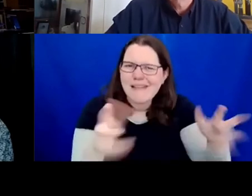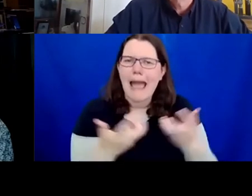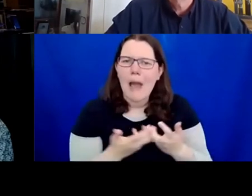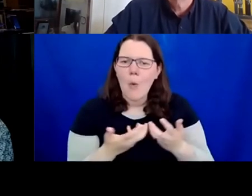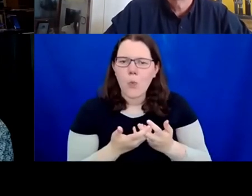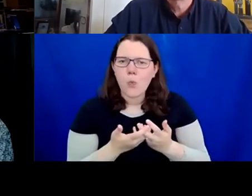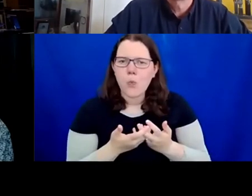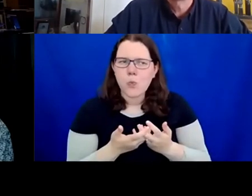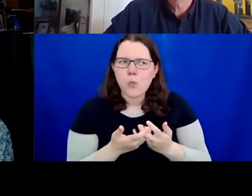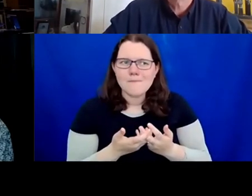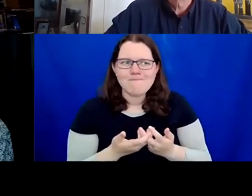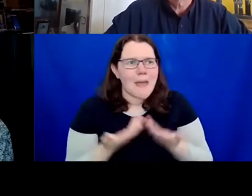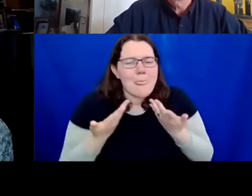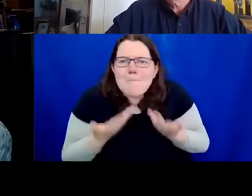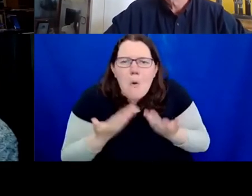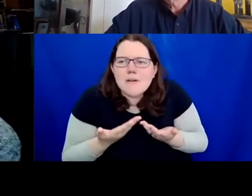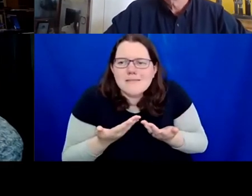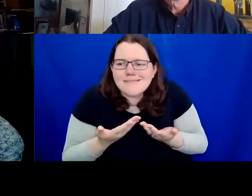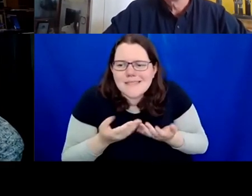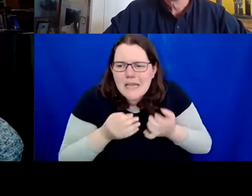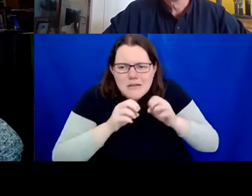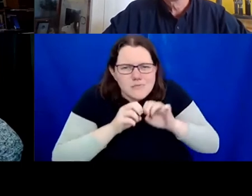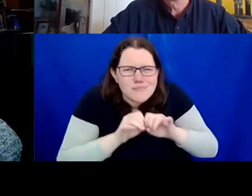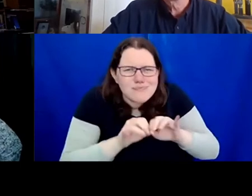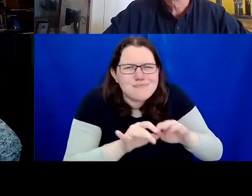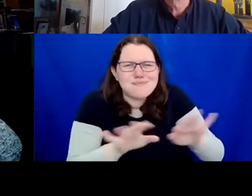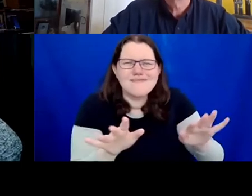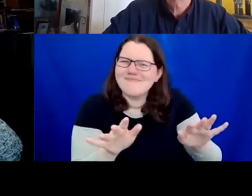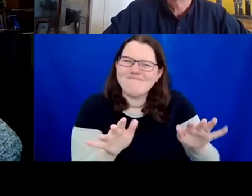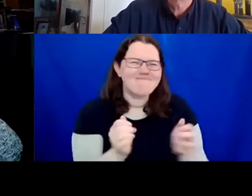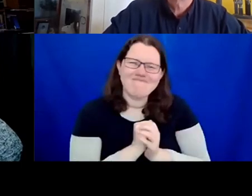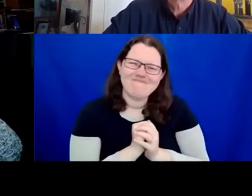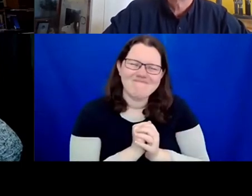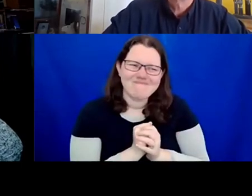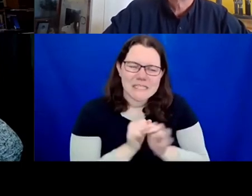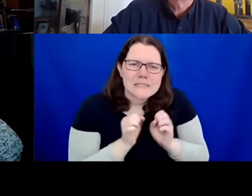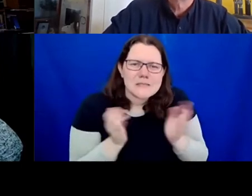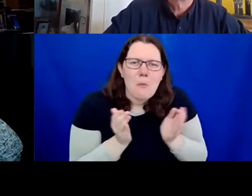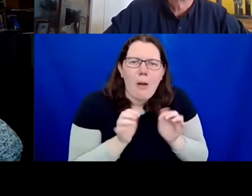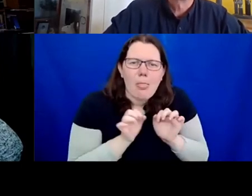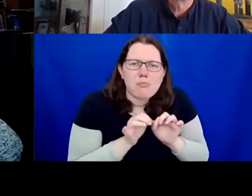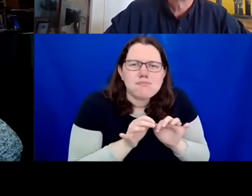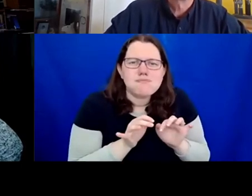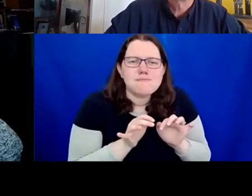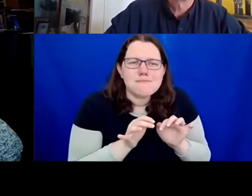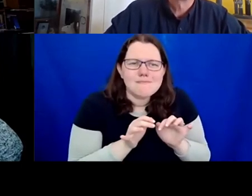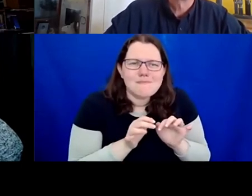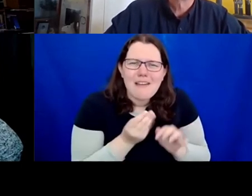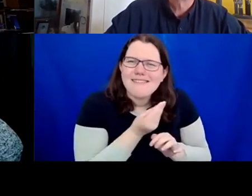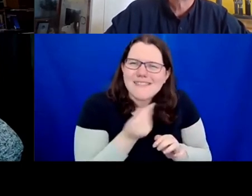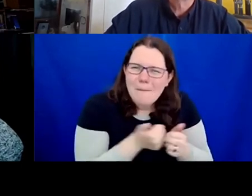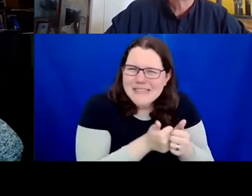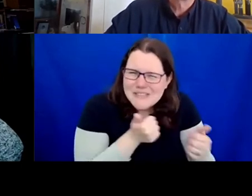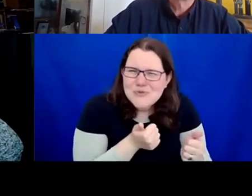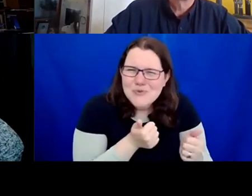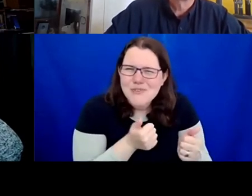don't share widely enough. And picking up on Amrit's point about the way that our institutions are set up and the